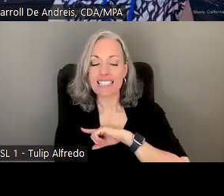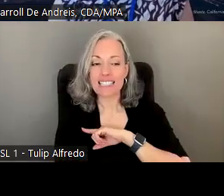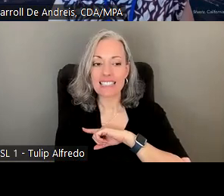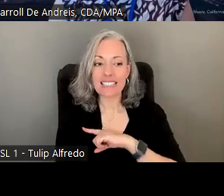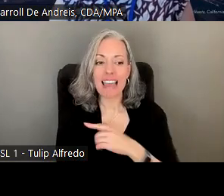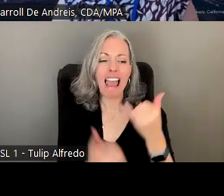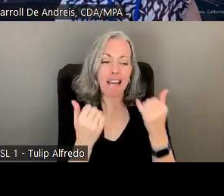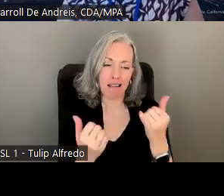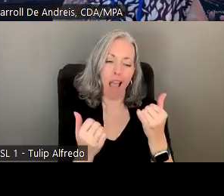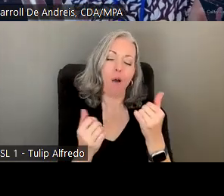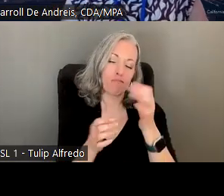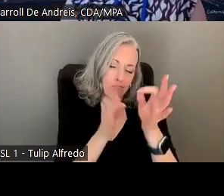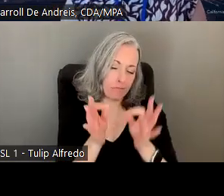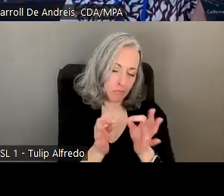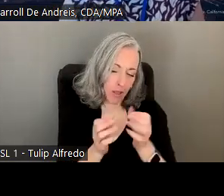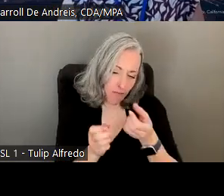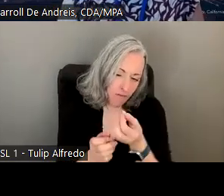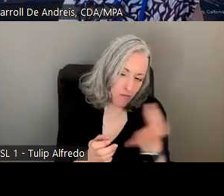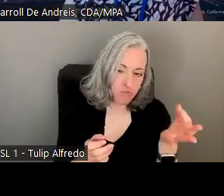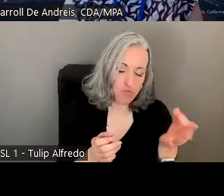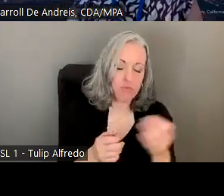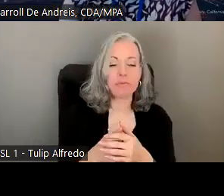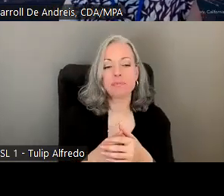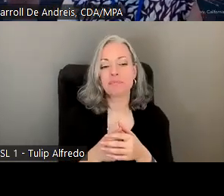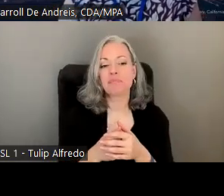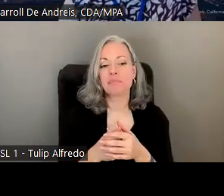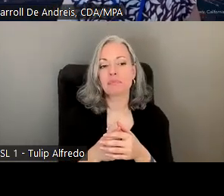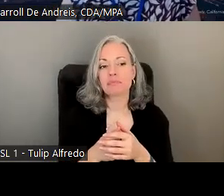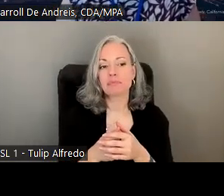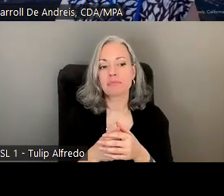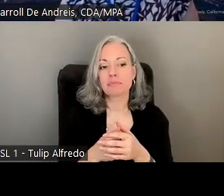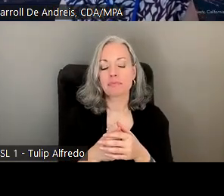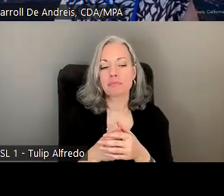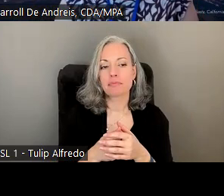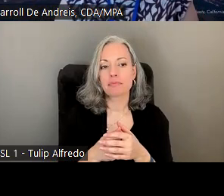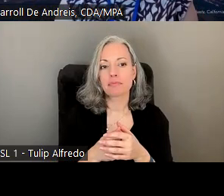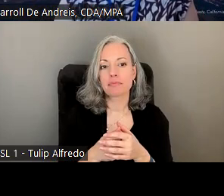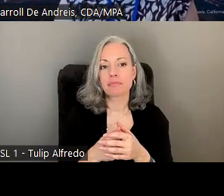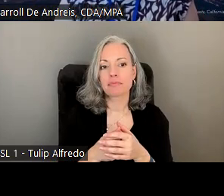few logistics as we all settle in. So let's move to the next slide.